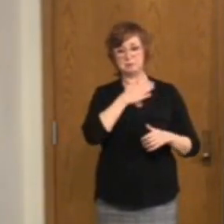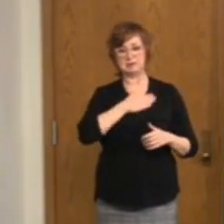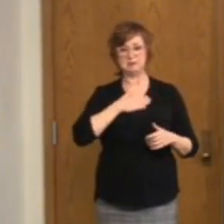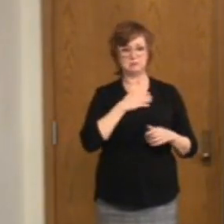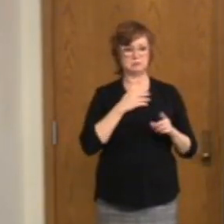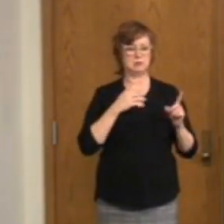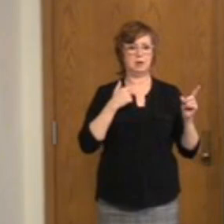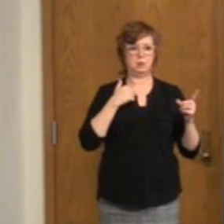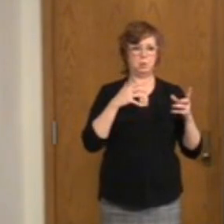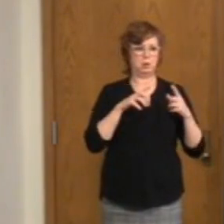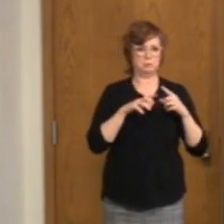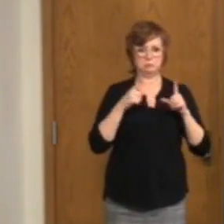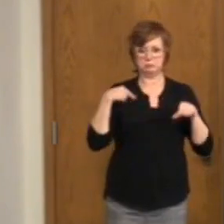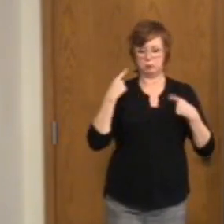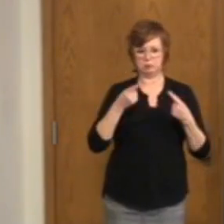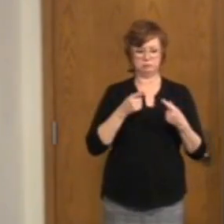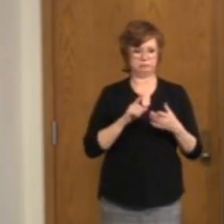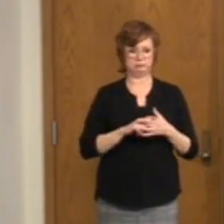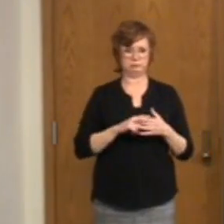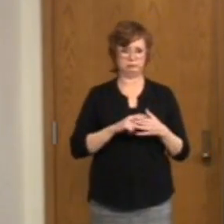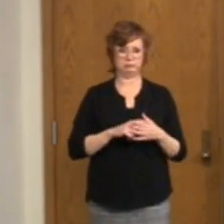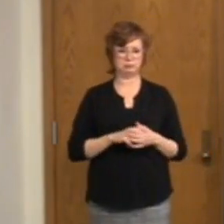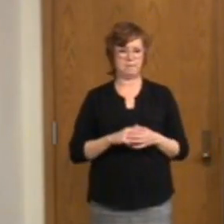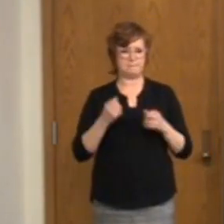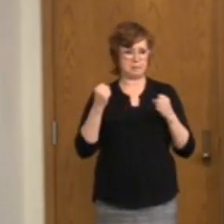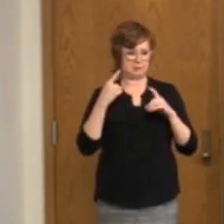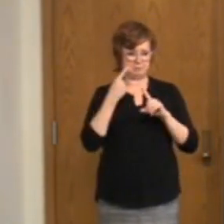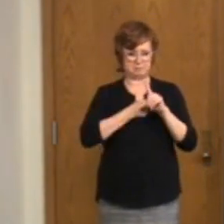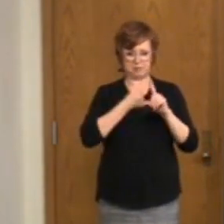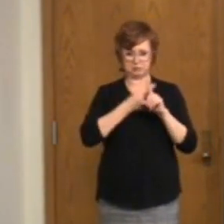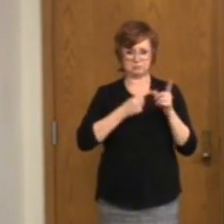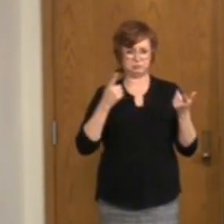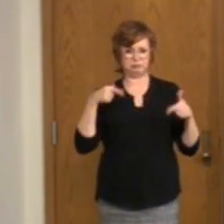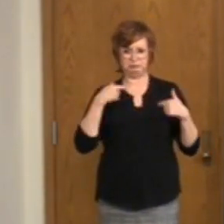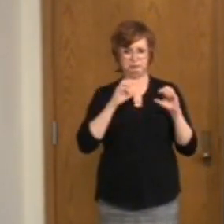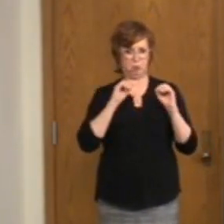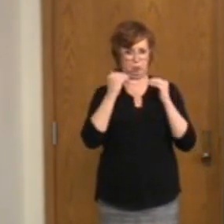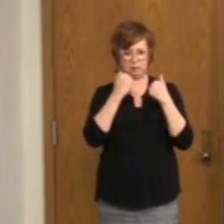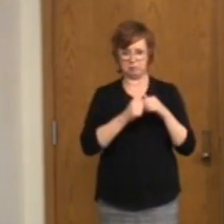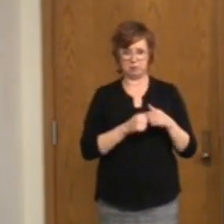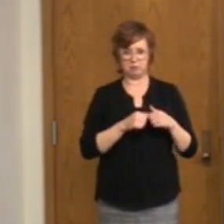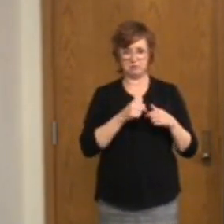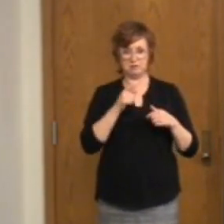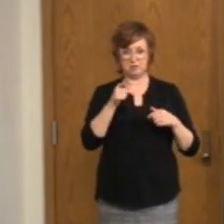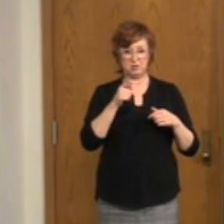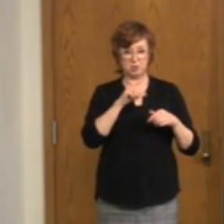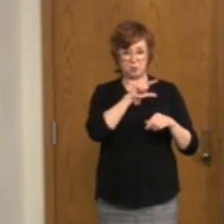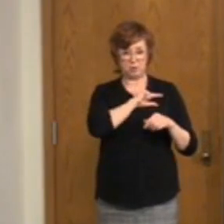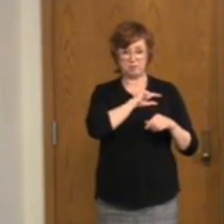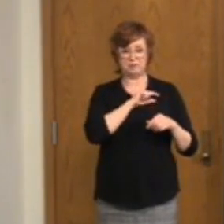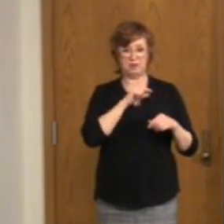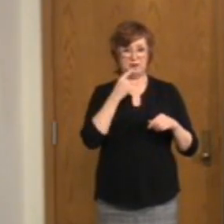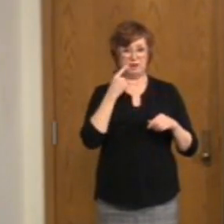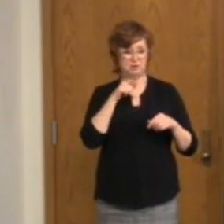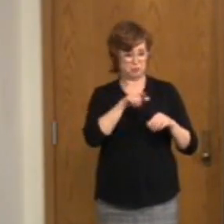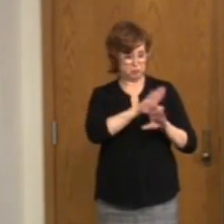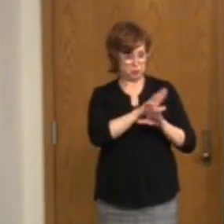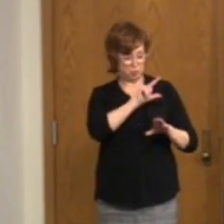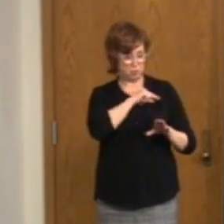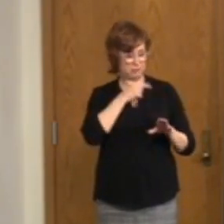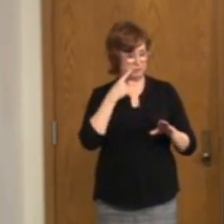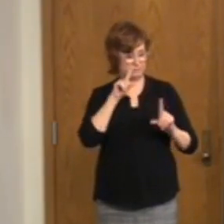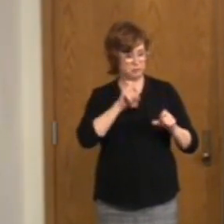restrictions on testing for many months now here in the province. We have excess testing capacity, have